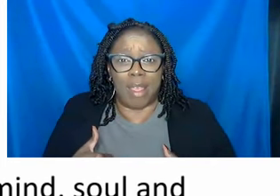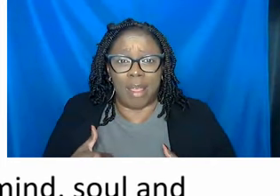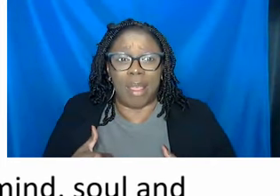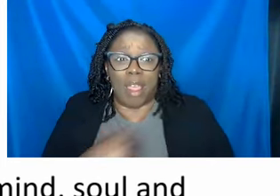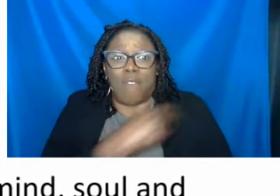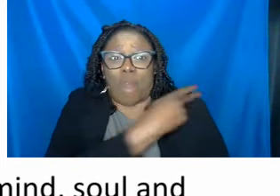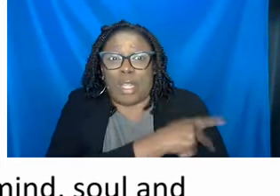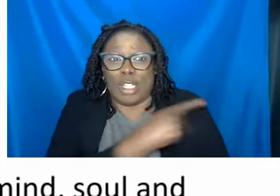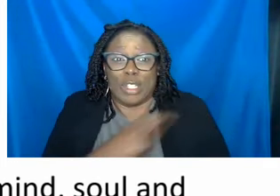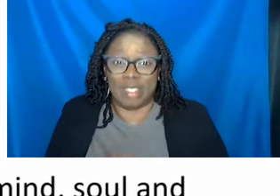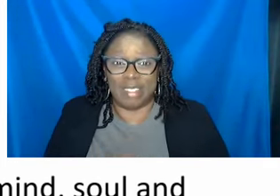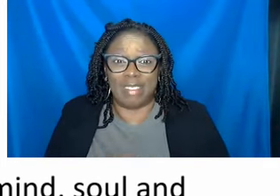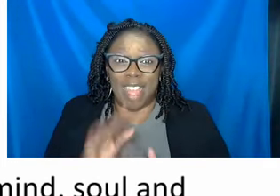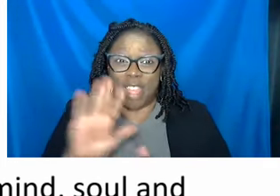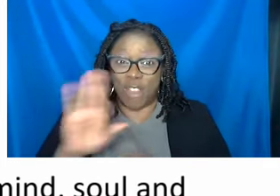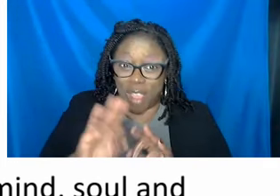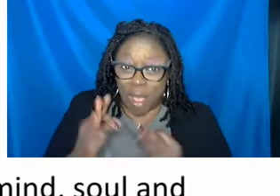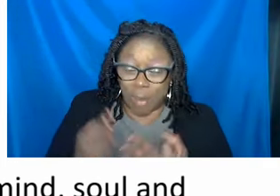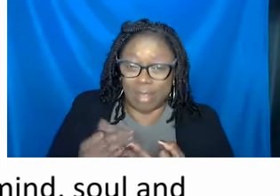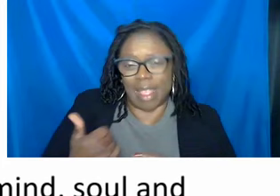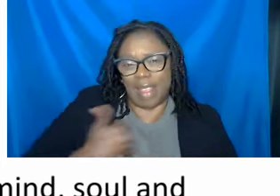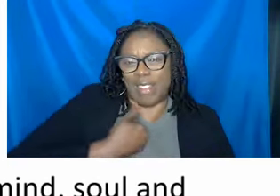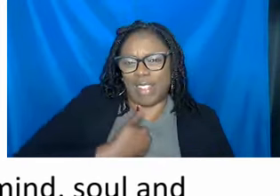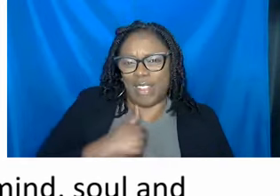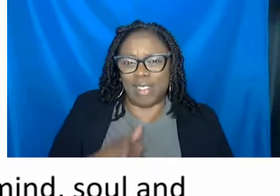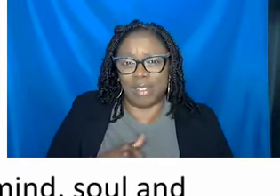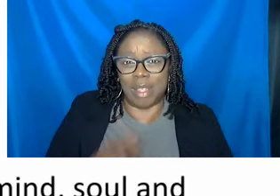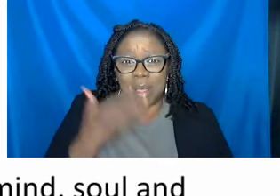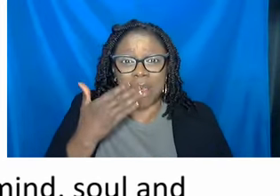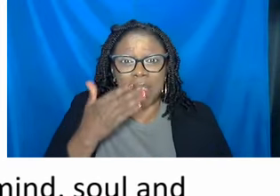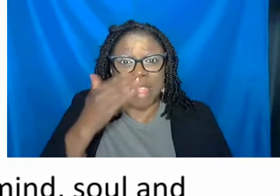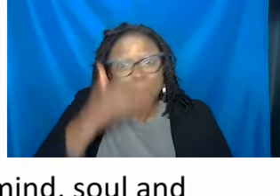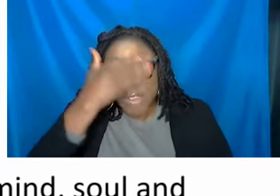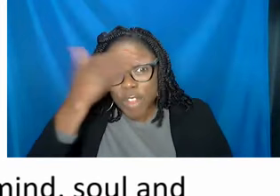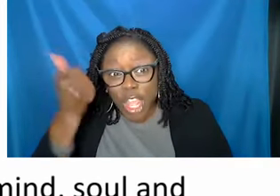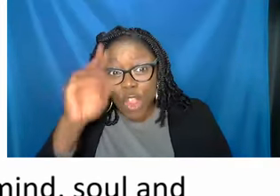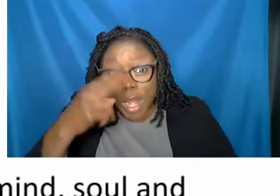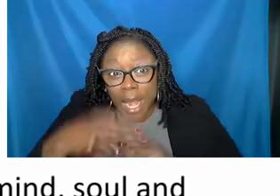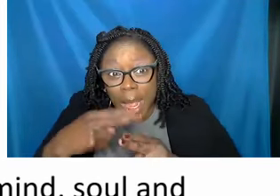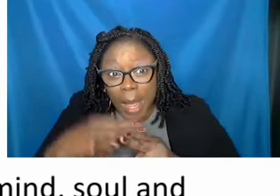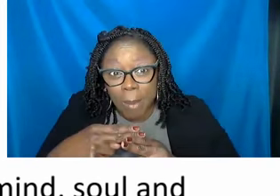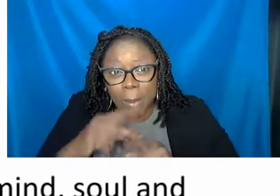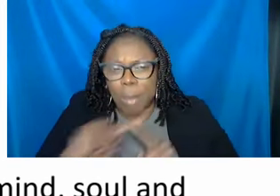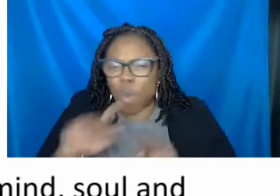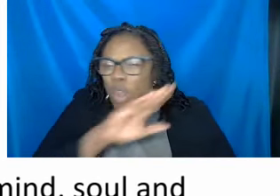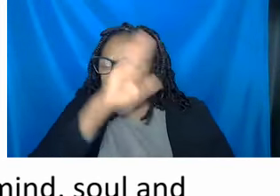soul and body of our patients, their families, and ourselves. They may forget your name, but they'll never forget how you made them feel.